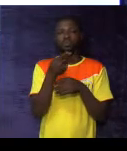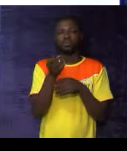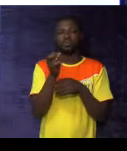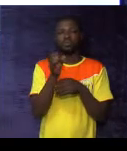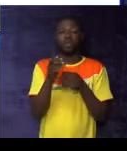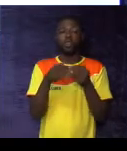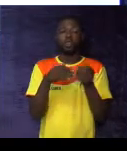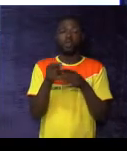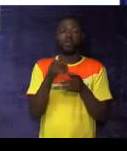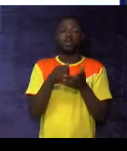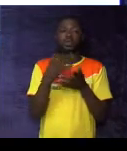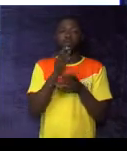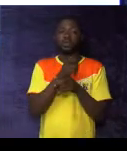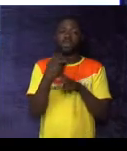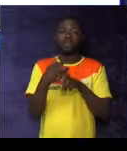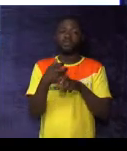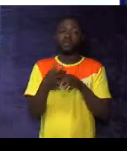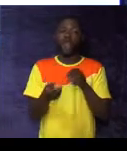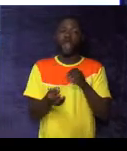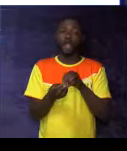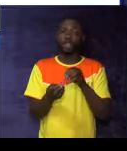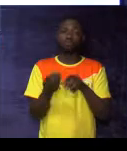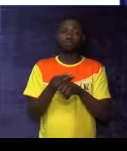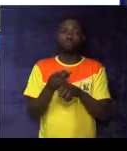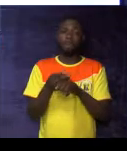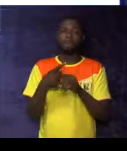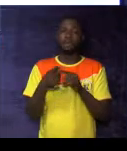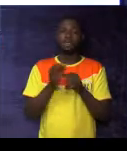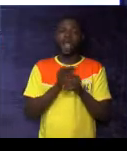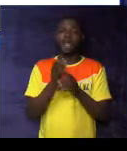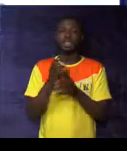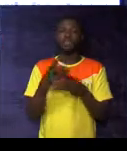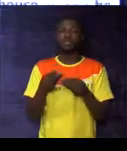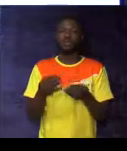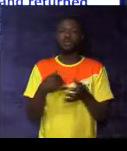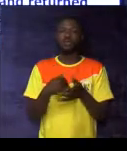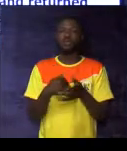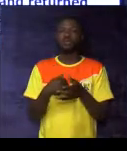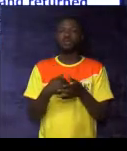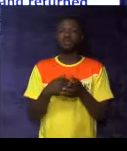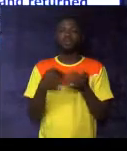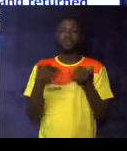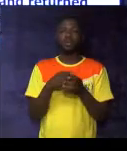though. Though it was a difficult sum, I solved it.